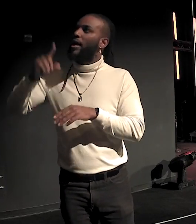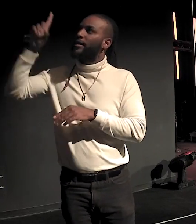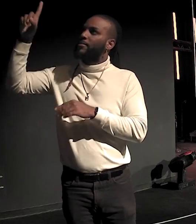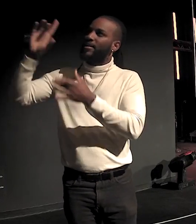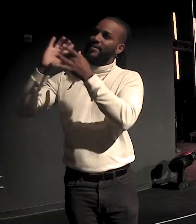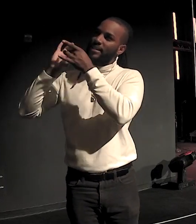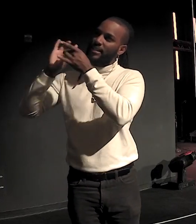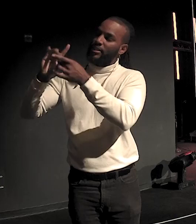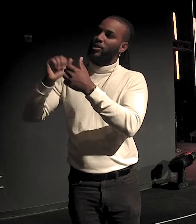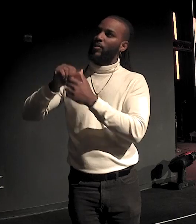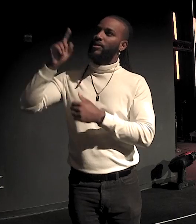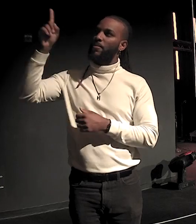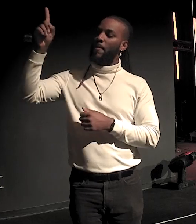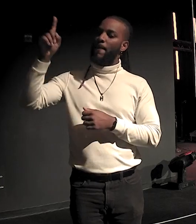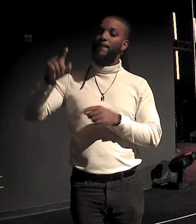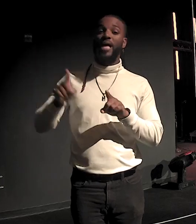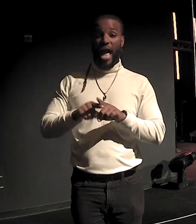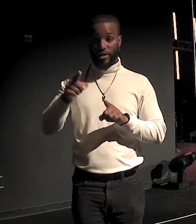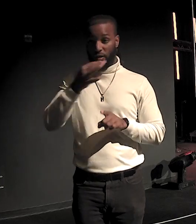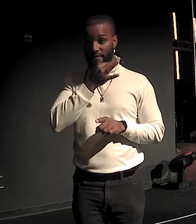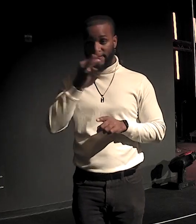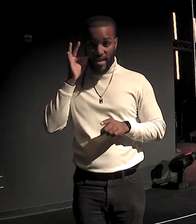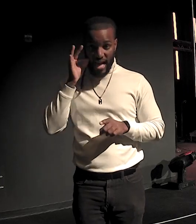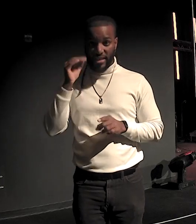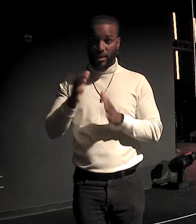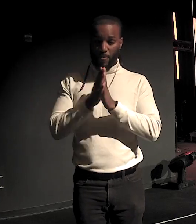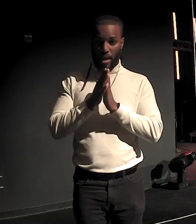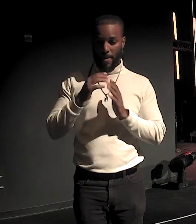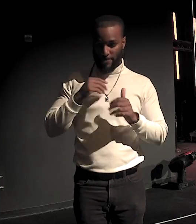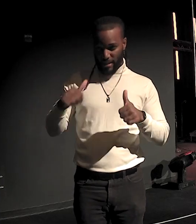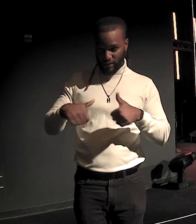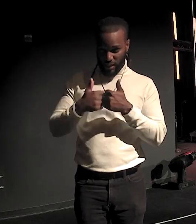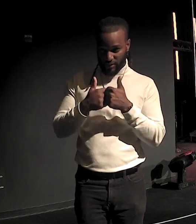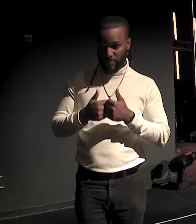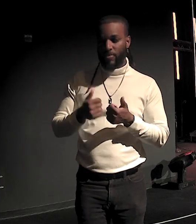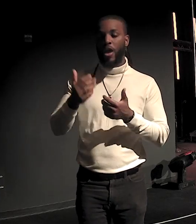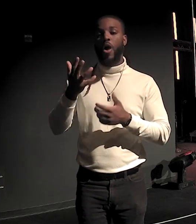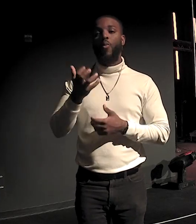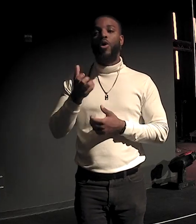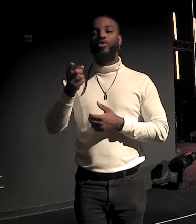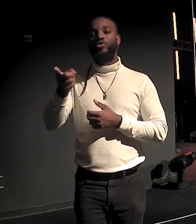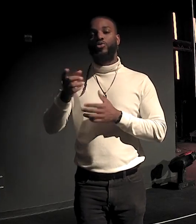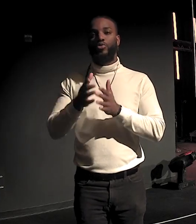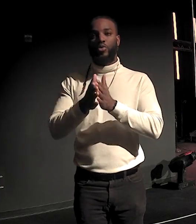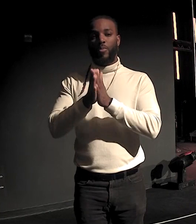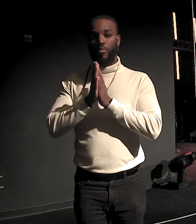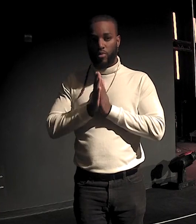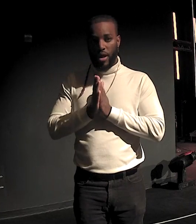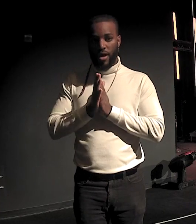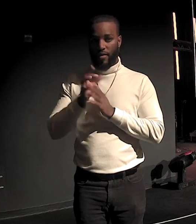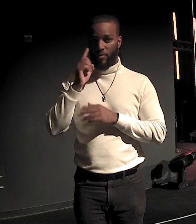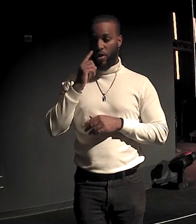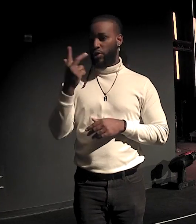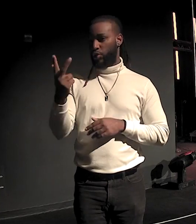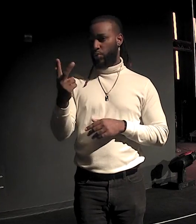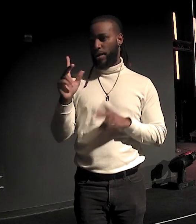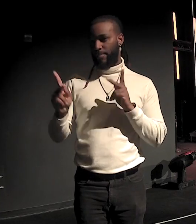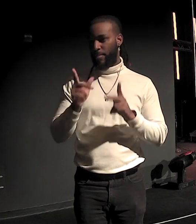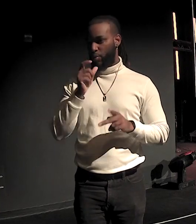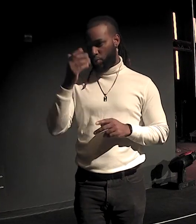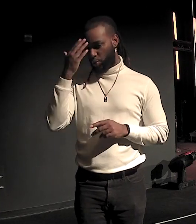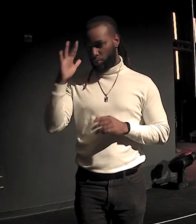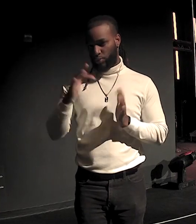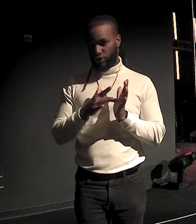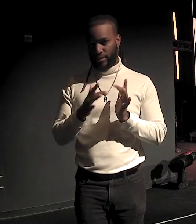God. And as you fast and pray, here's my challenge. I want you to pray for three people who don't know